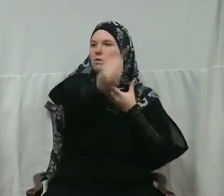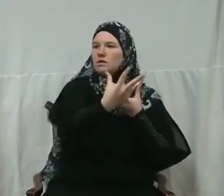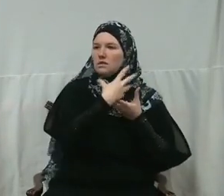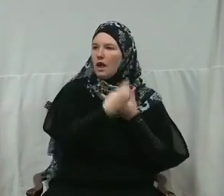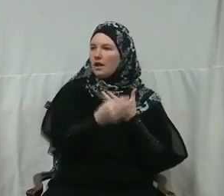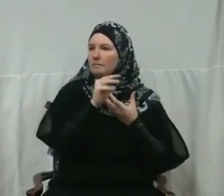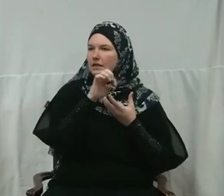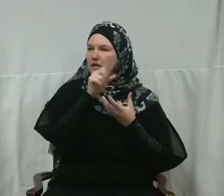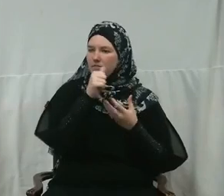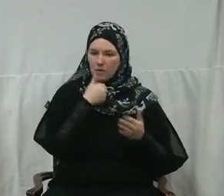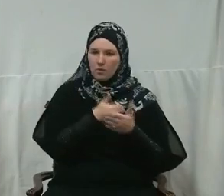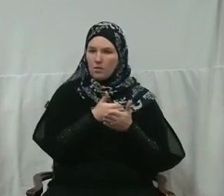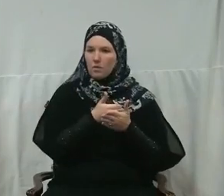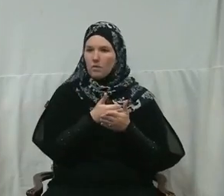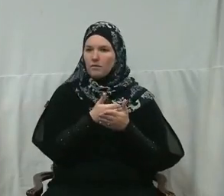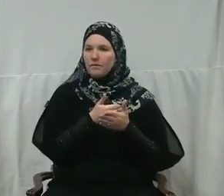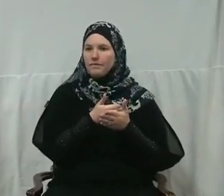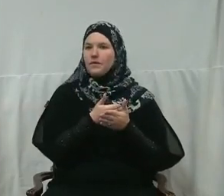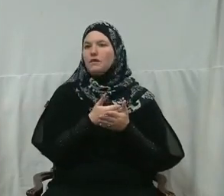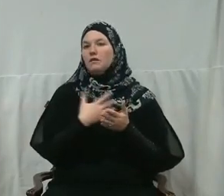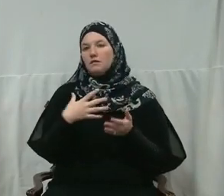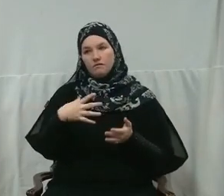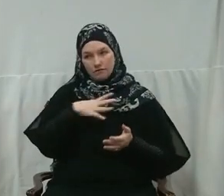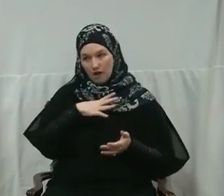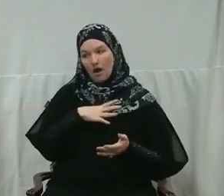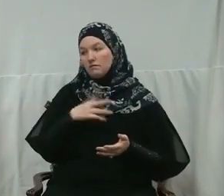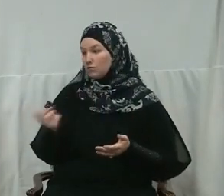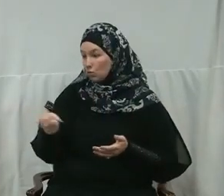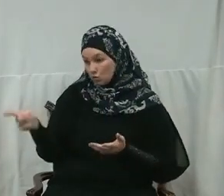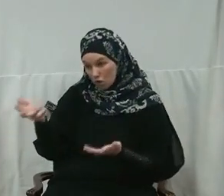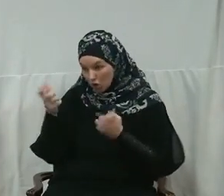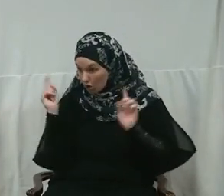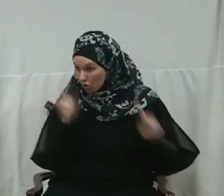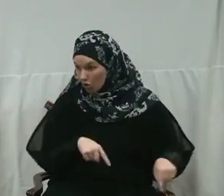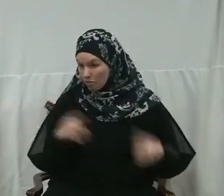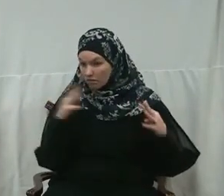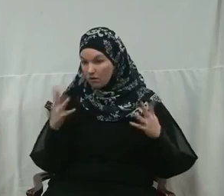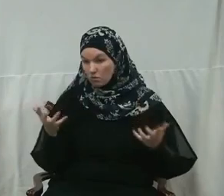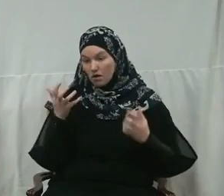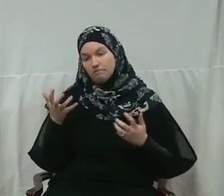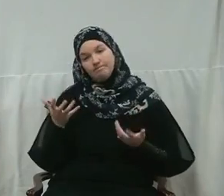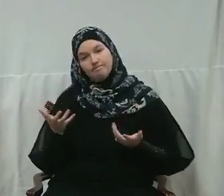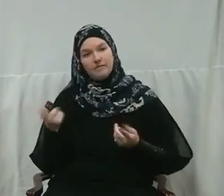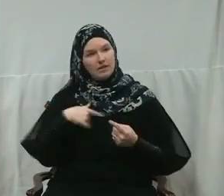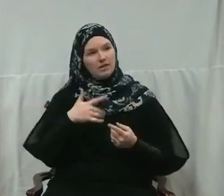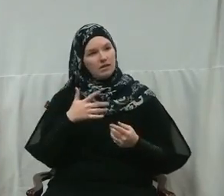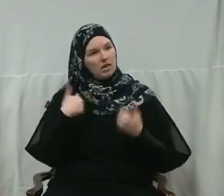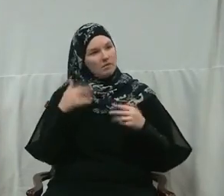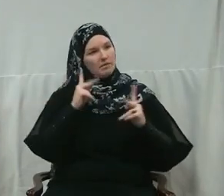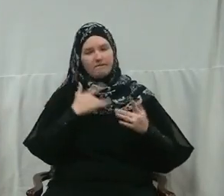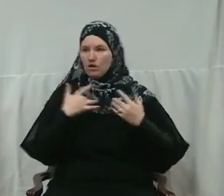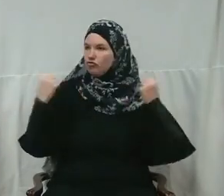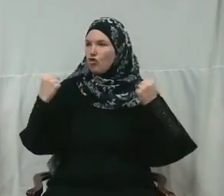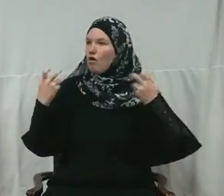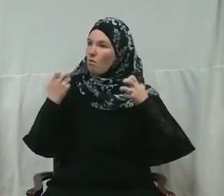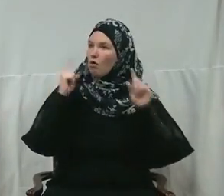Medina. But he went down with their consultation because they were very strong, they felt very strong.